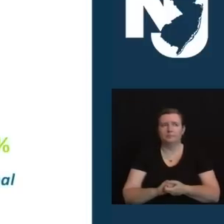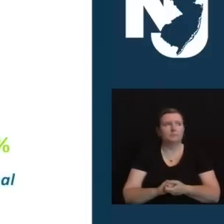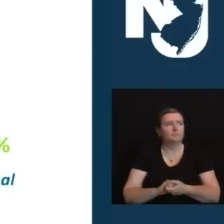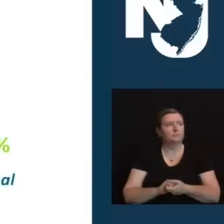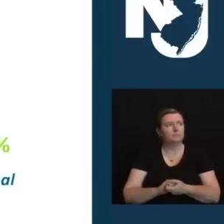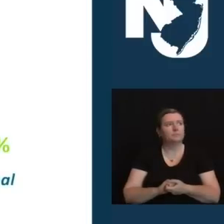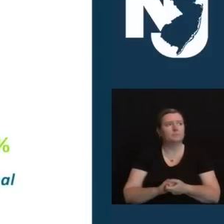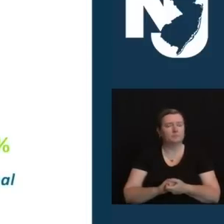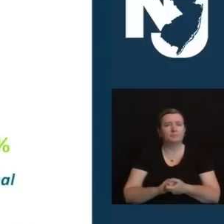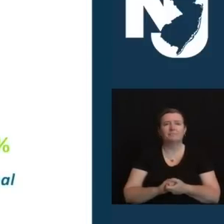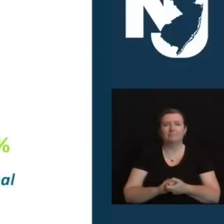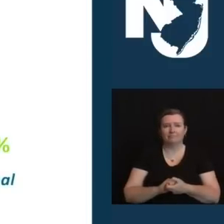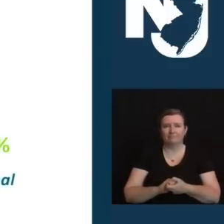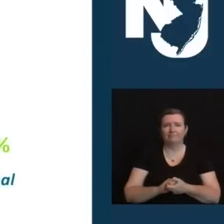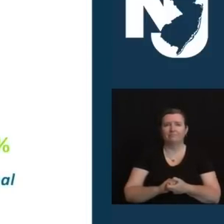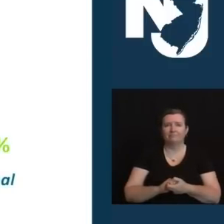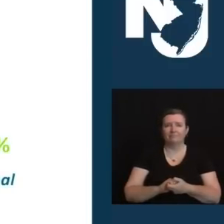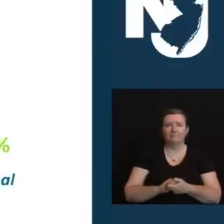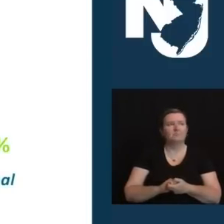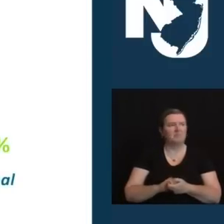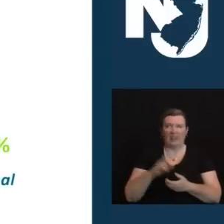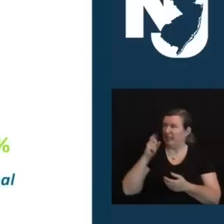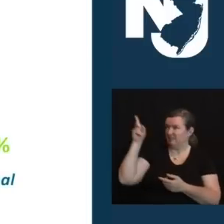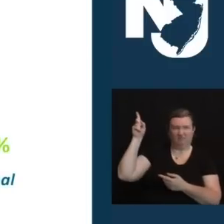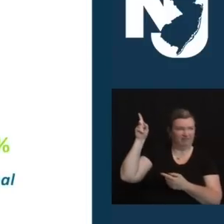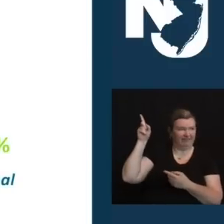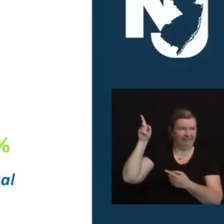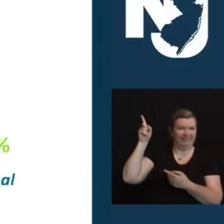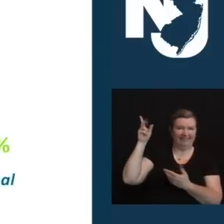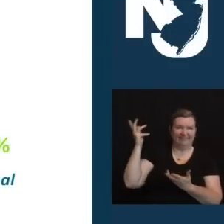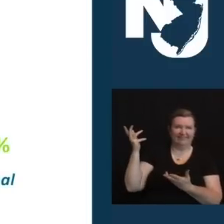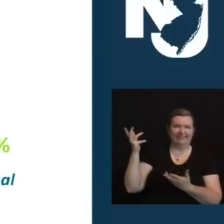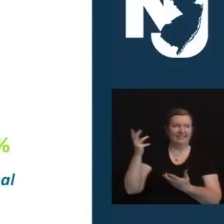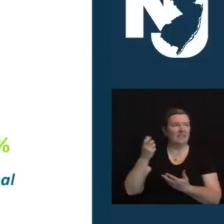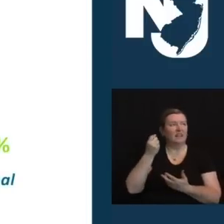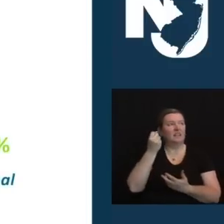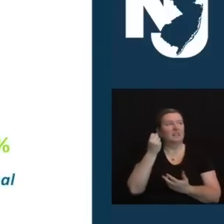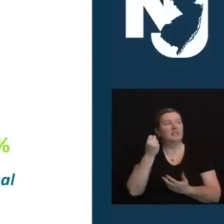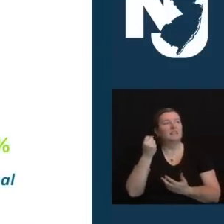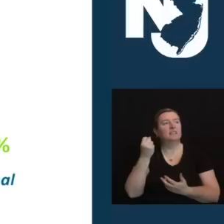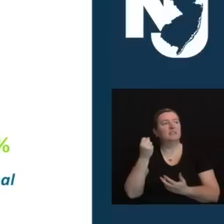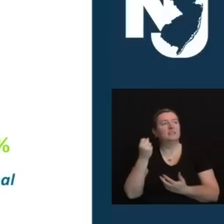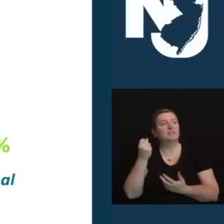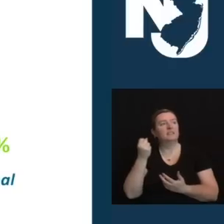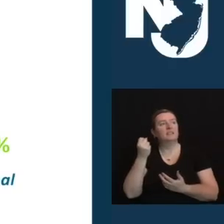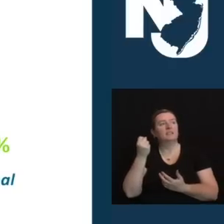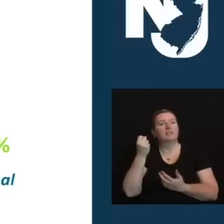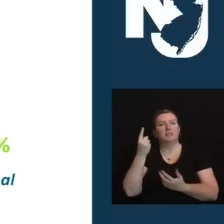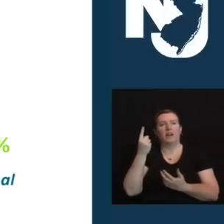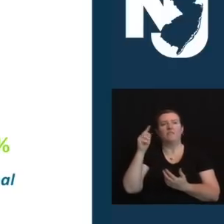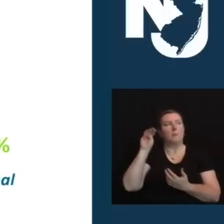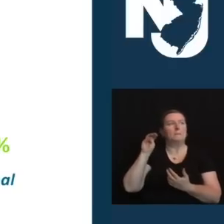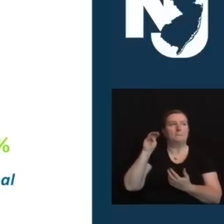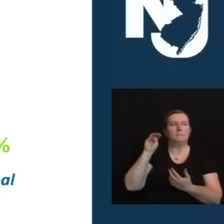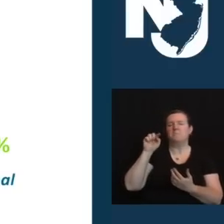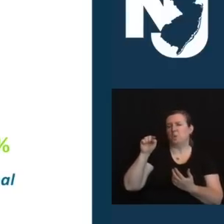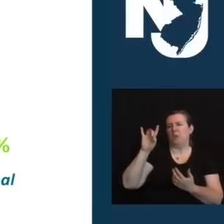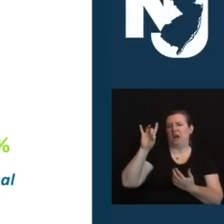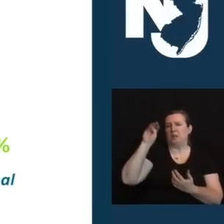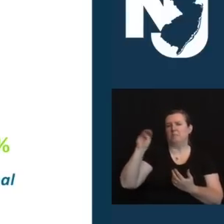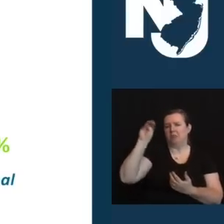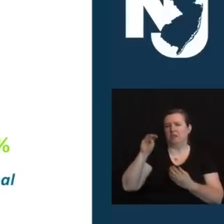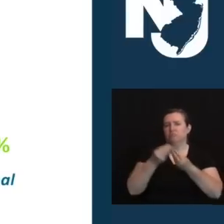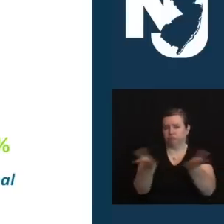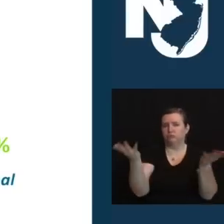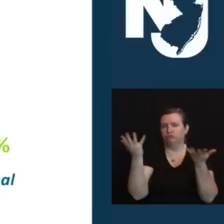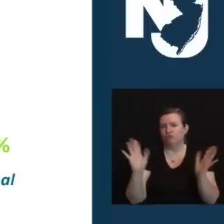You can see that on the slide here, 11.9 million, in fact. We focused really aggressively on making sure that